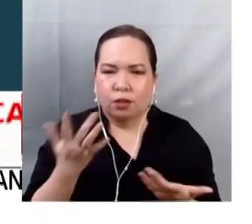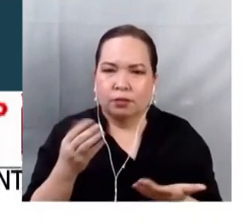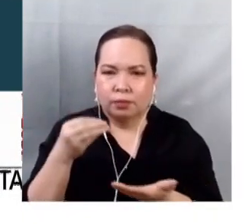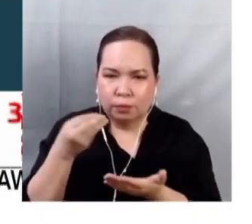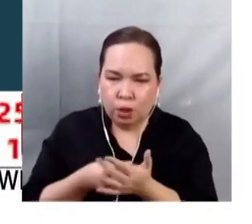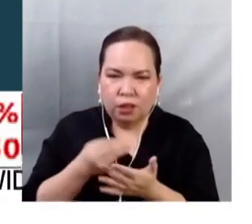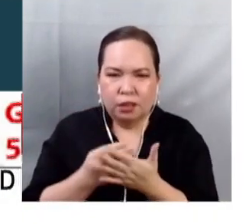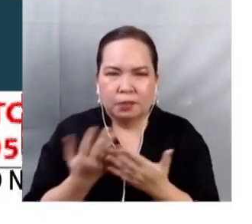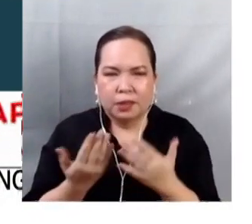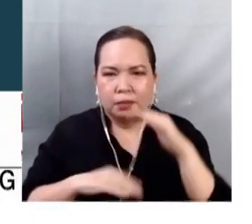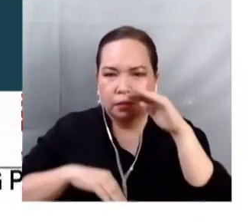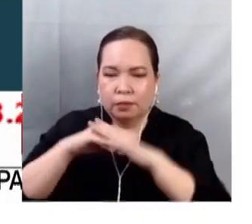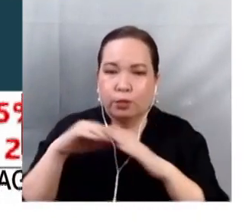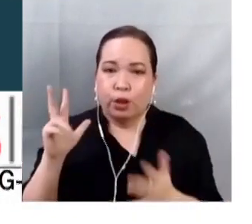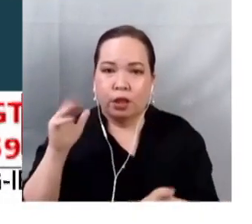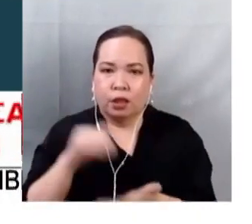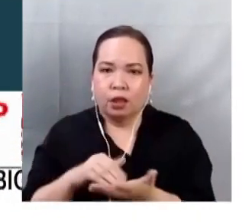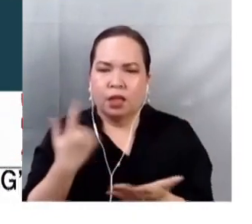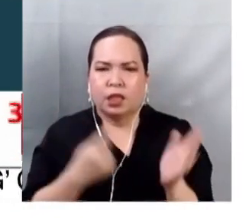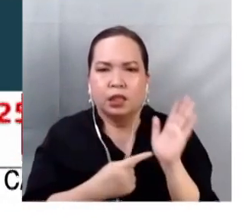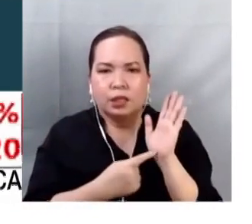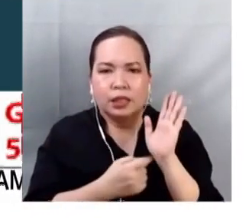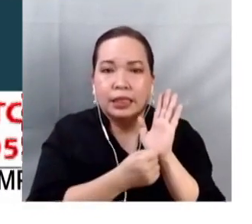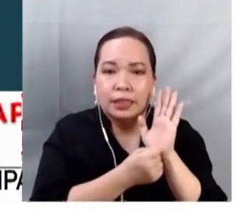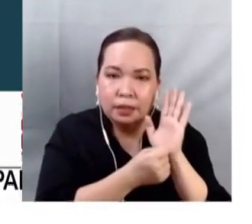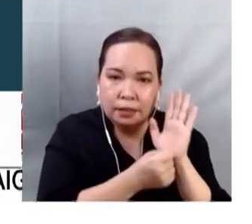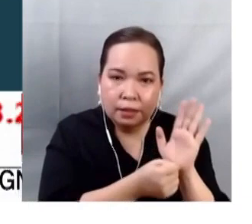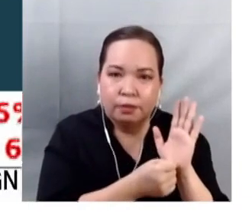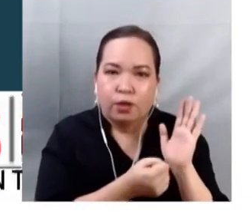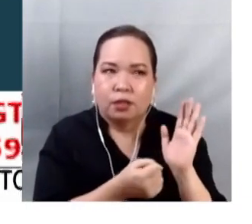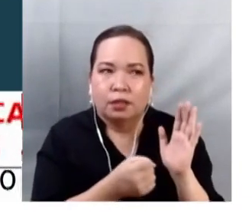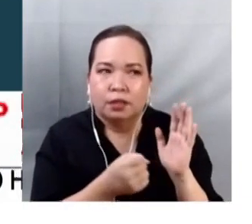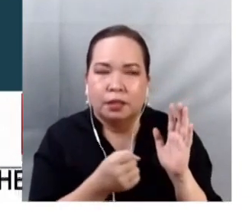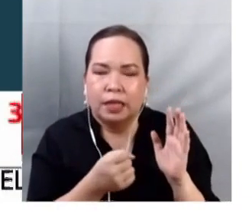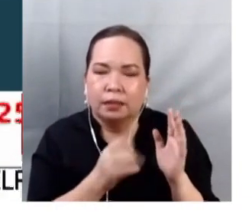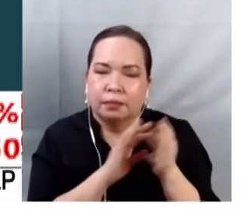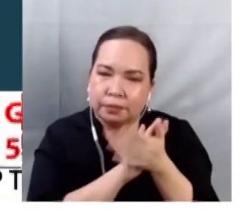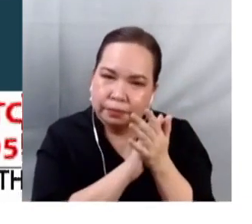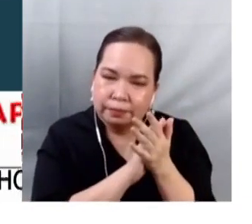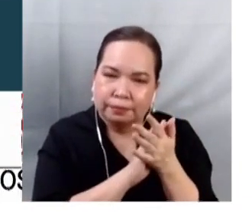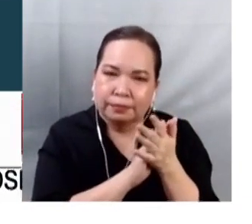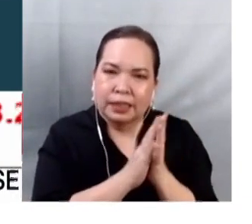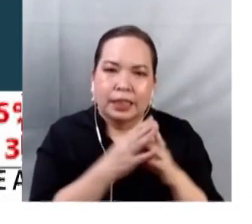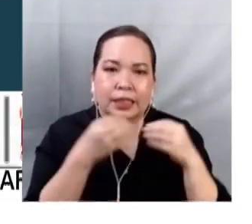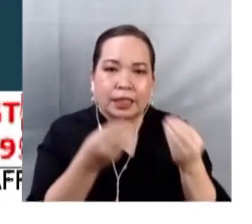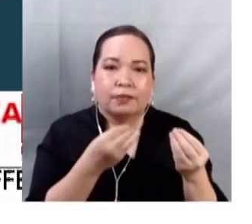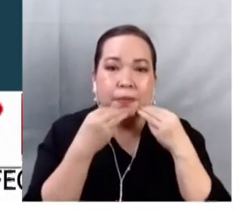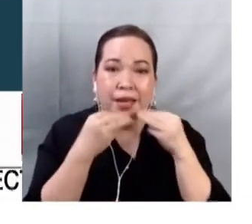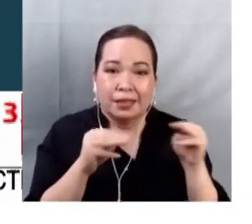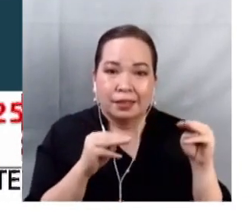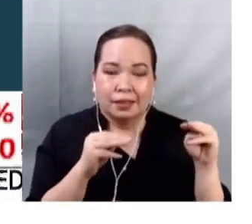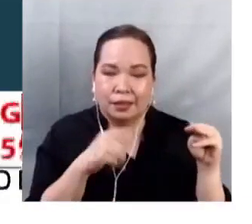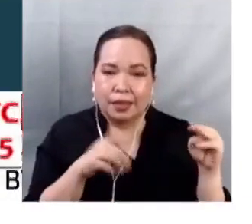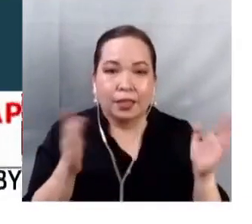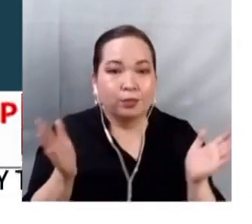it's more symbolical, we hope. It's supposed to send a message of encouragement.